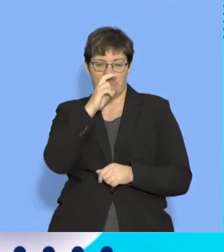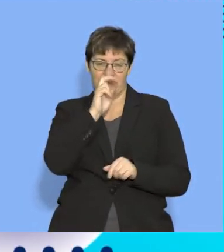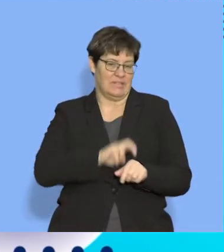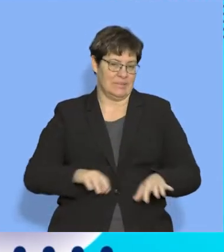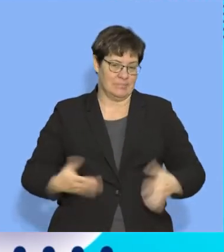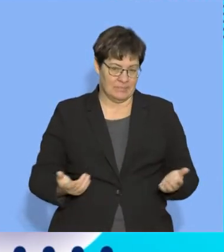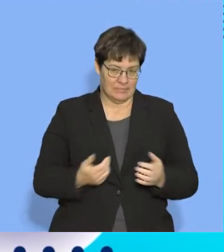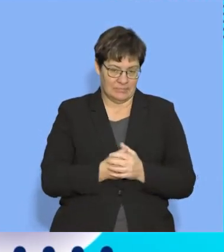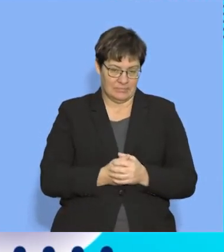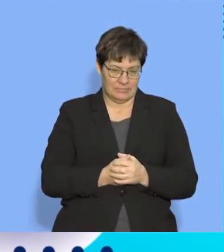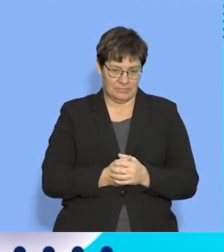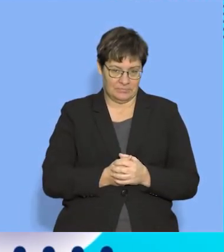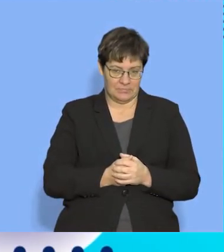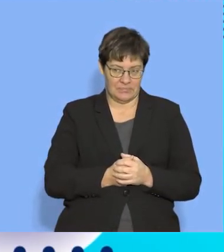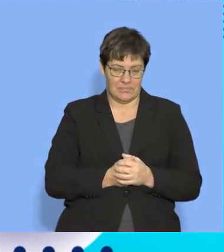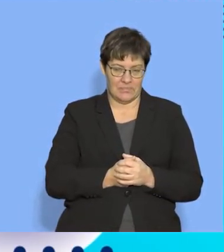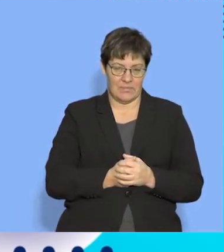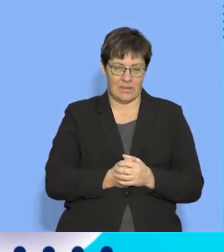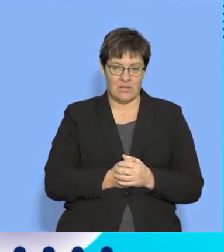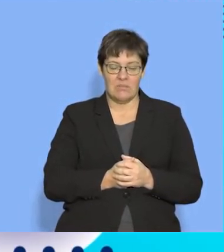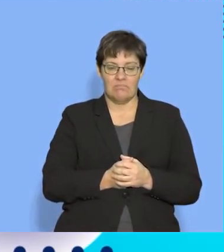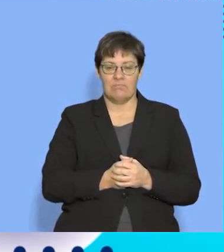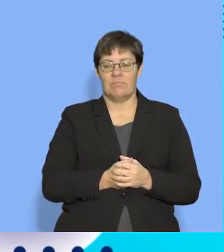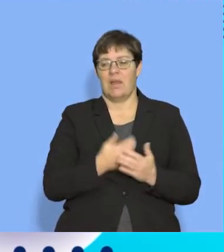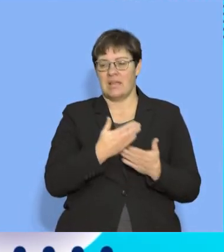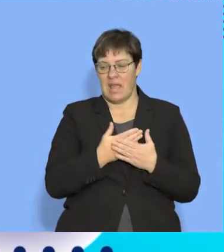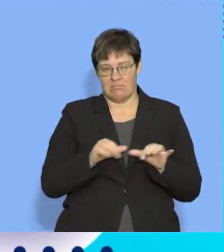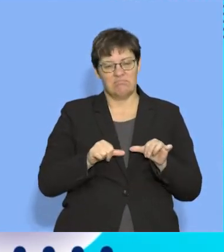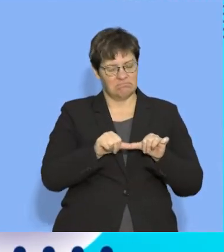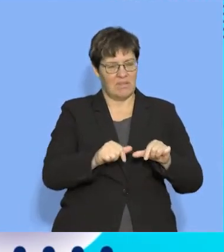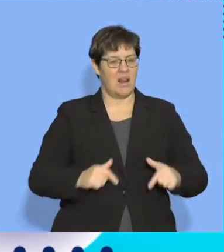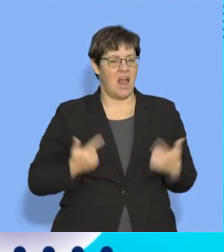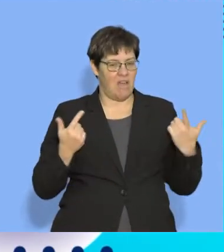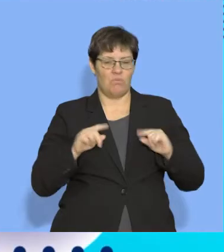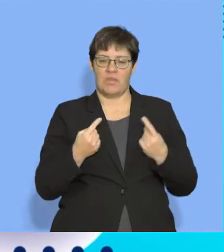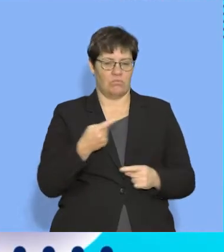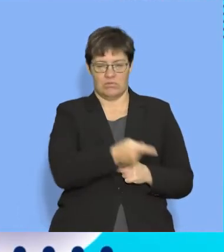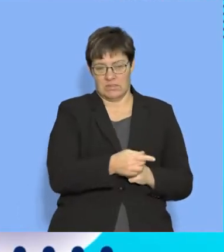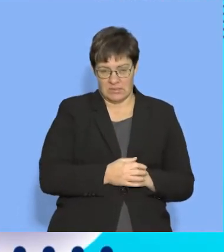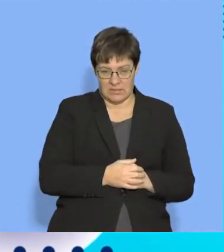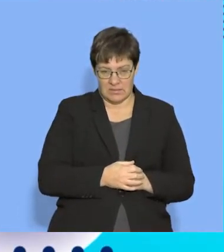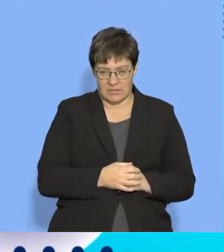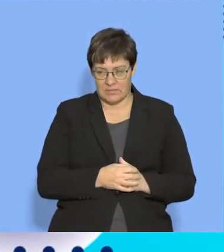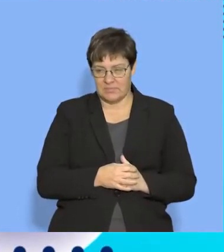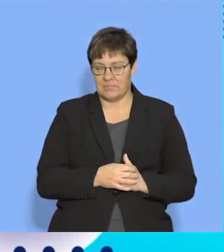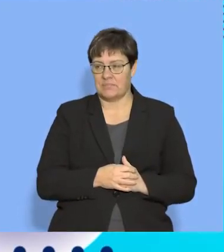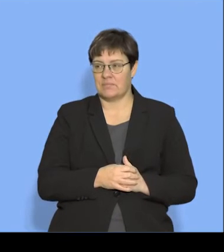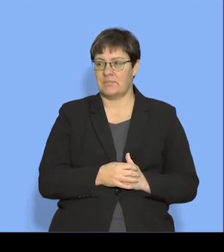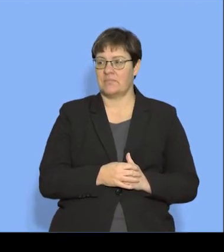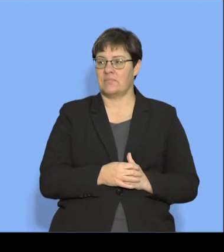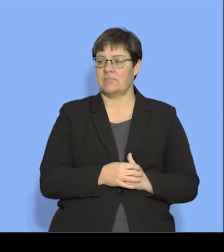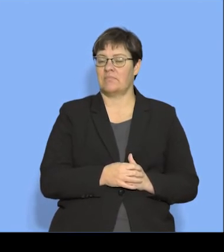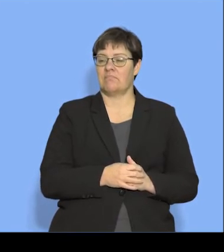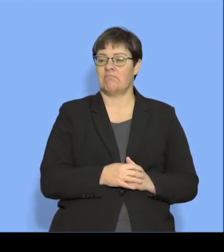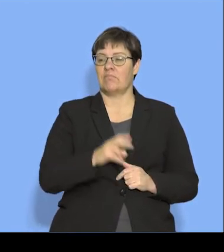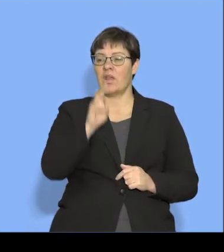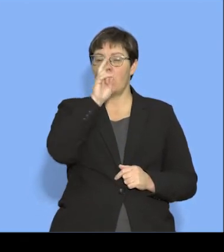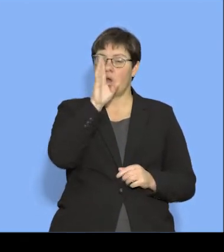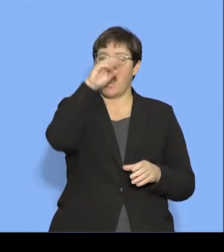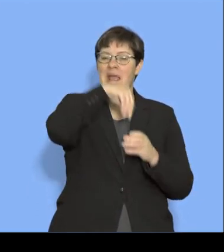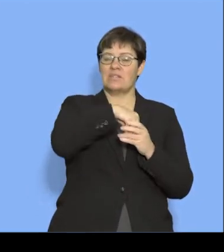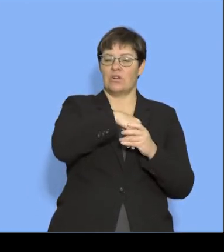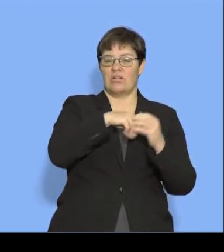longer has become, it's become obsolete, and we can actually survive without an appendix. Right.